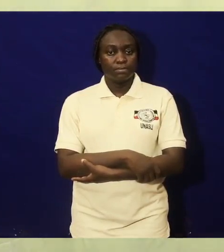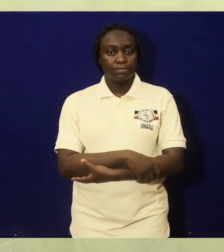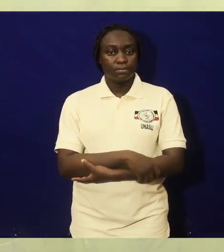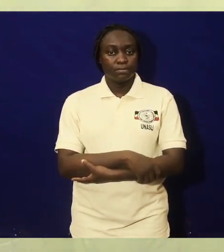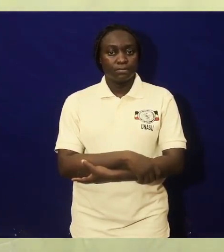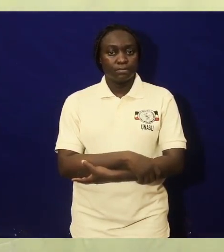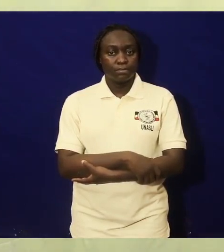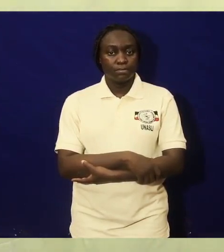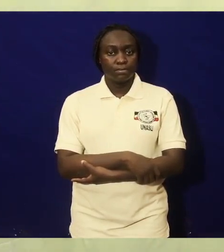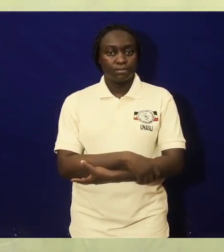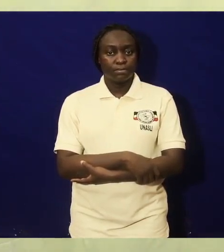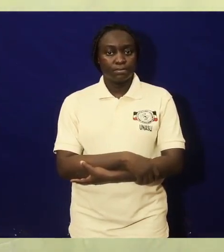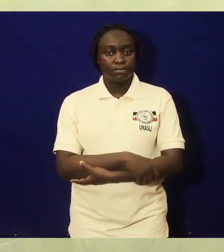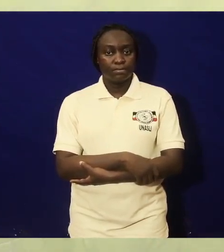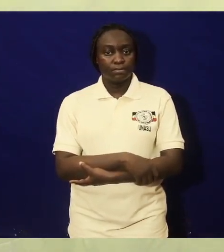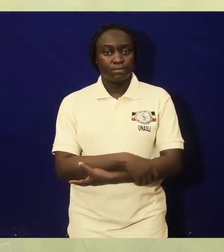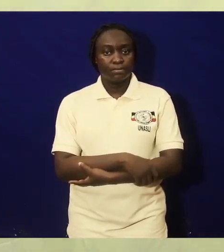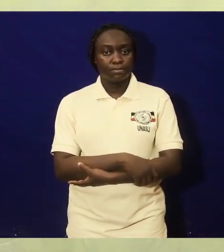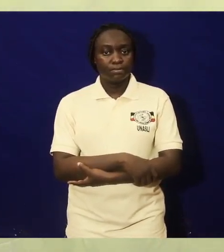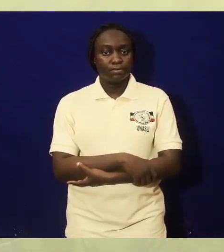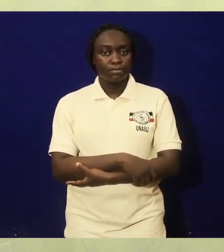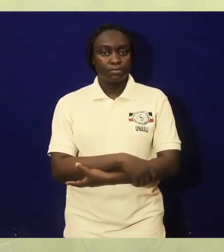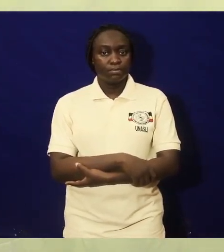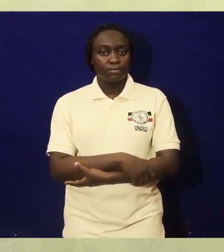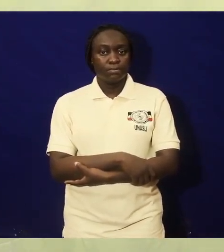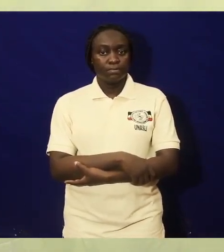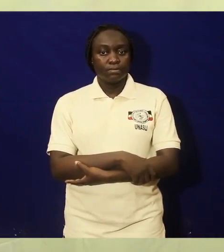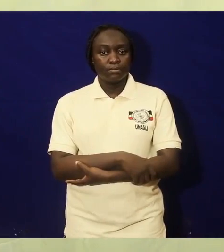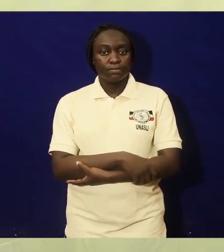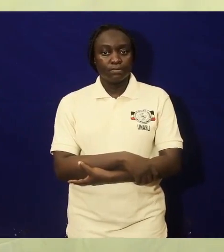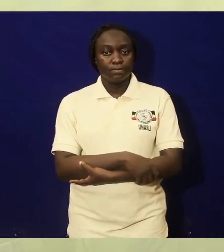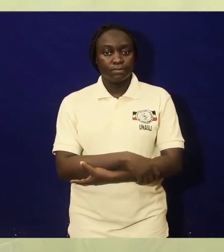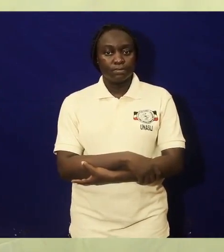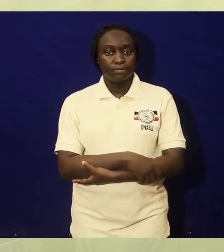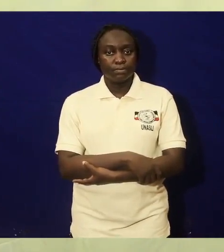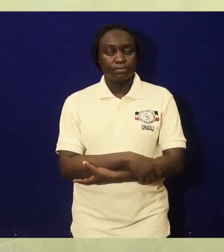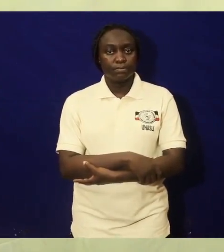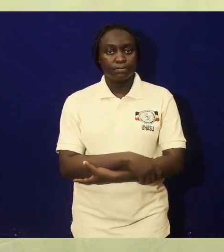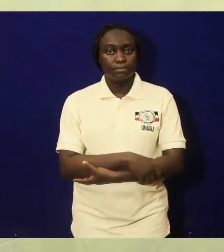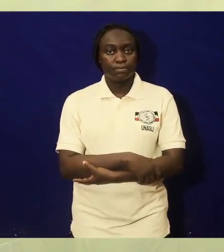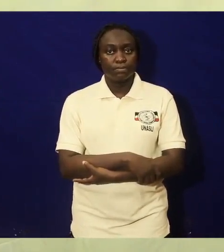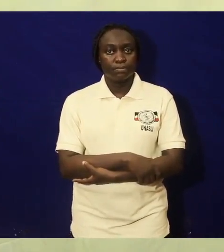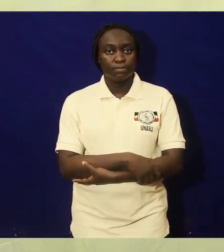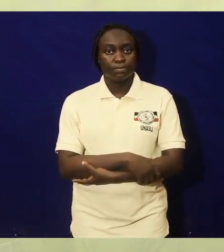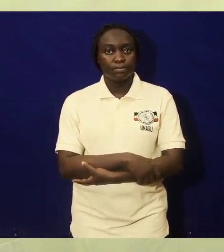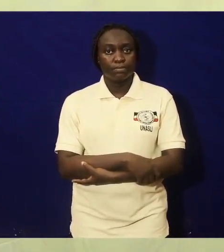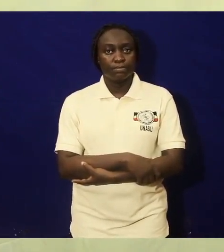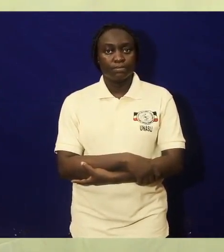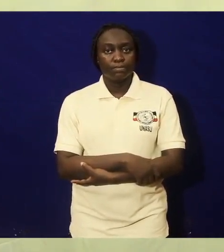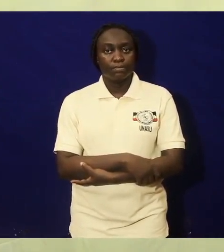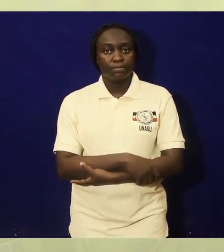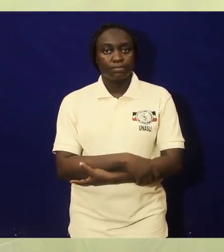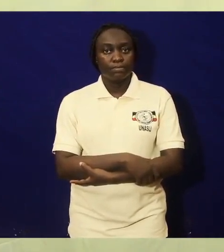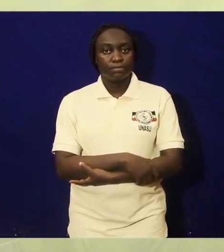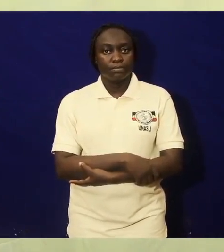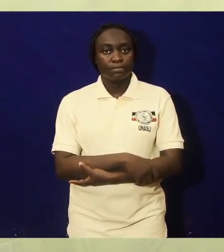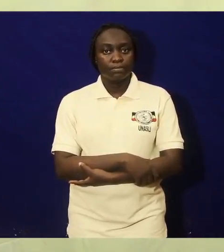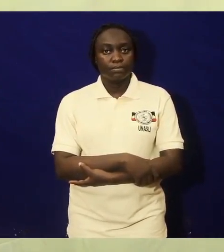Every evening, grandmother tells them stories of long